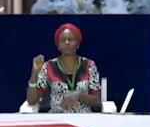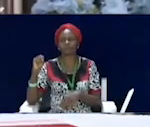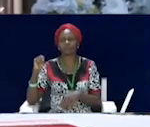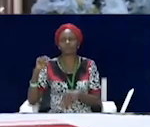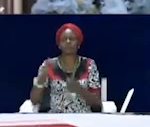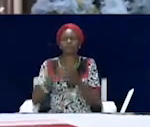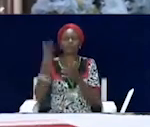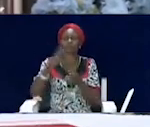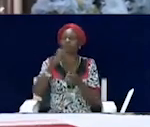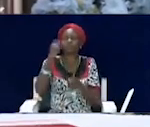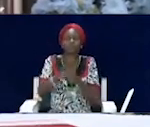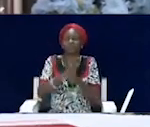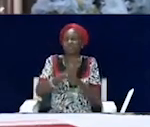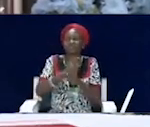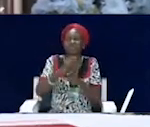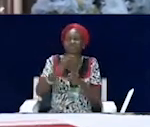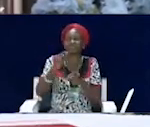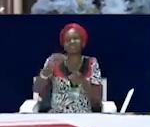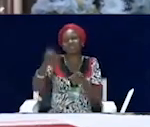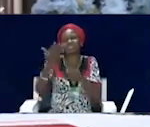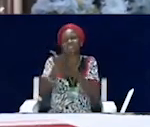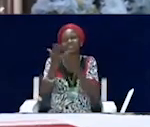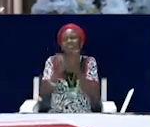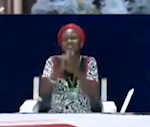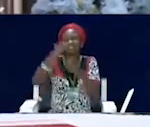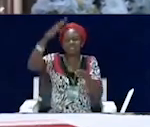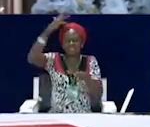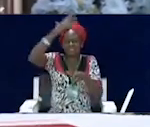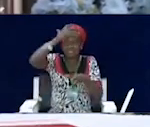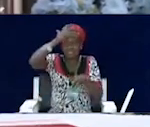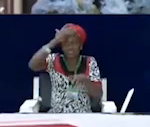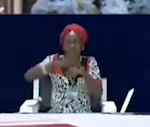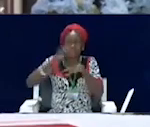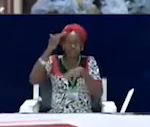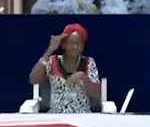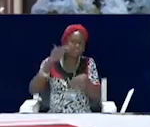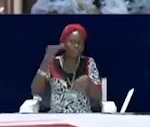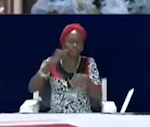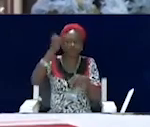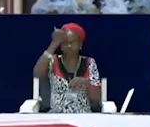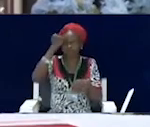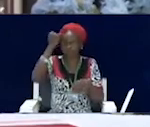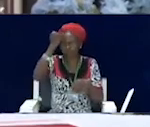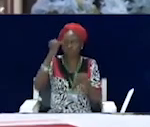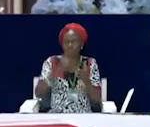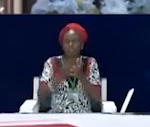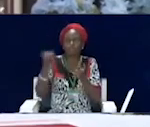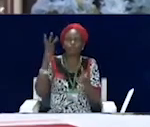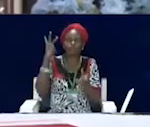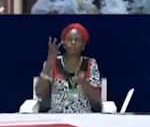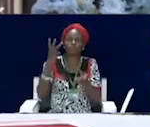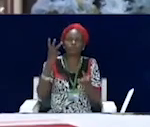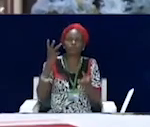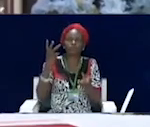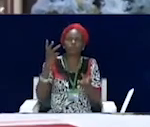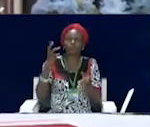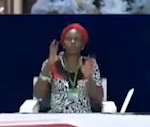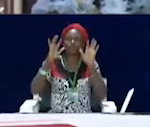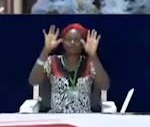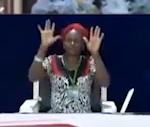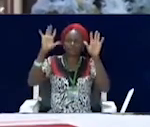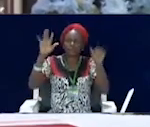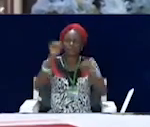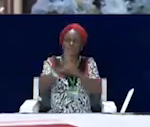It wasn't an ordinary hand that landed on the head of Joshua. It was the